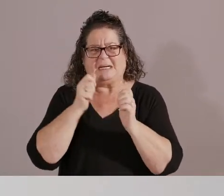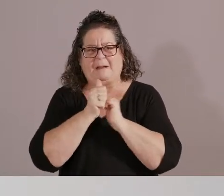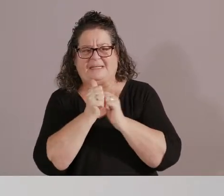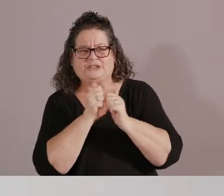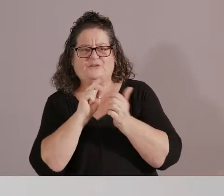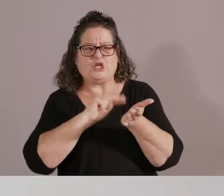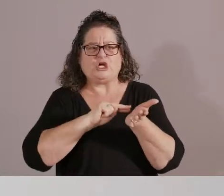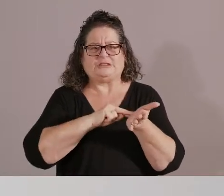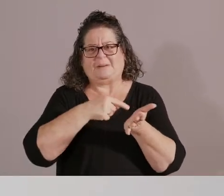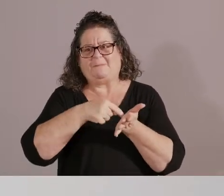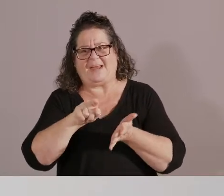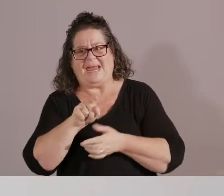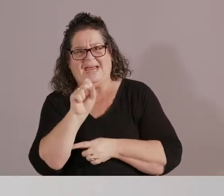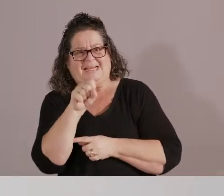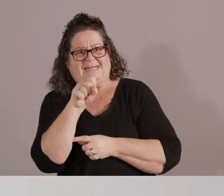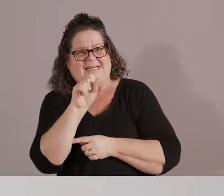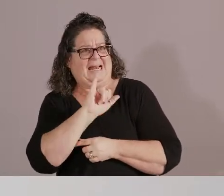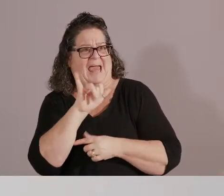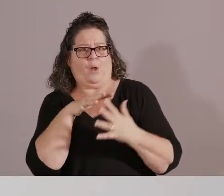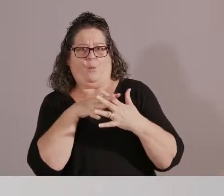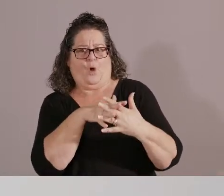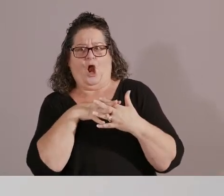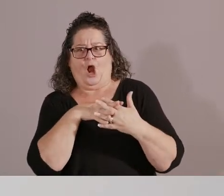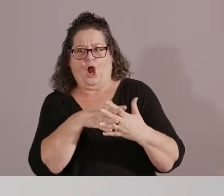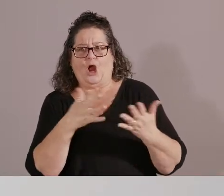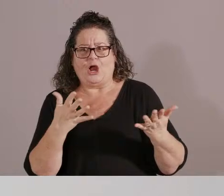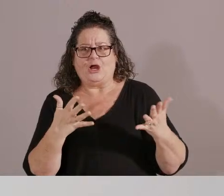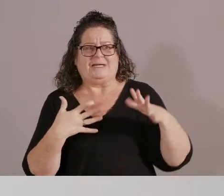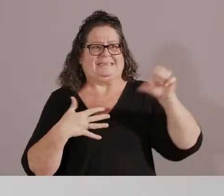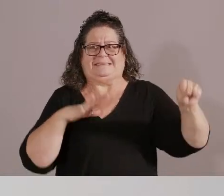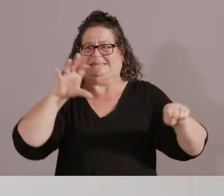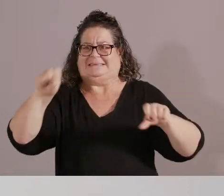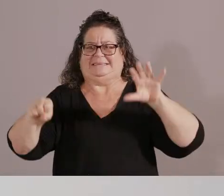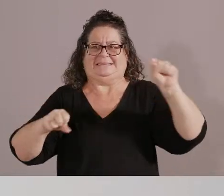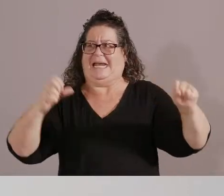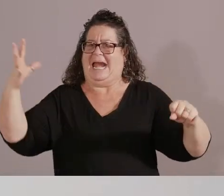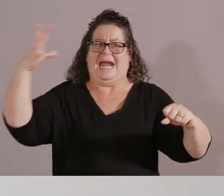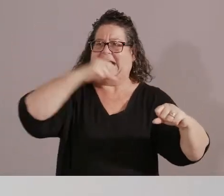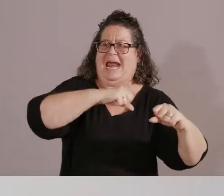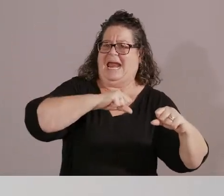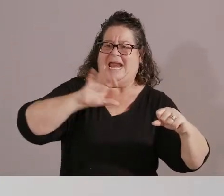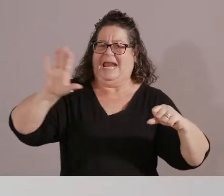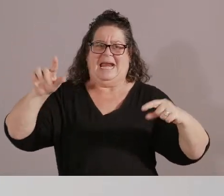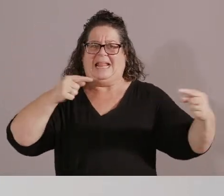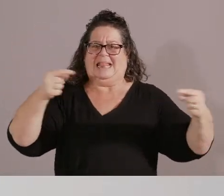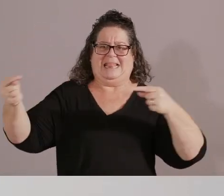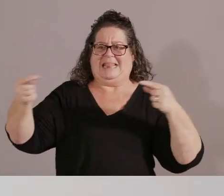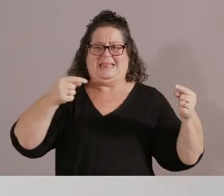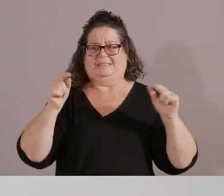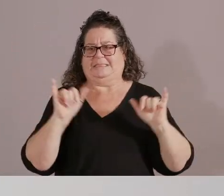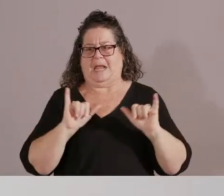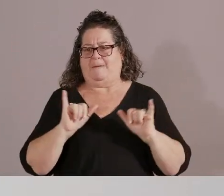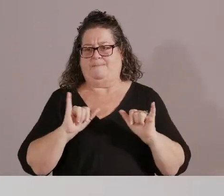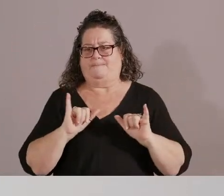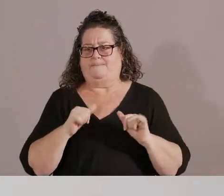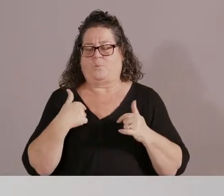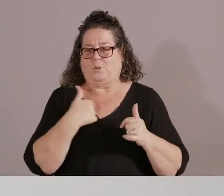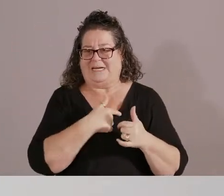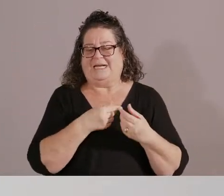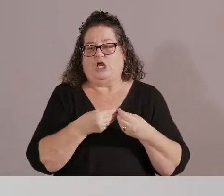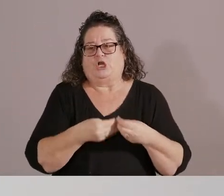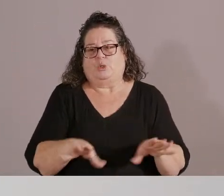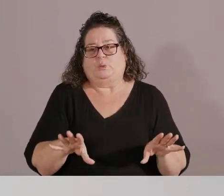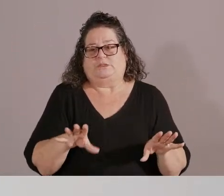war. We're hearing from some of our providers that they're losing nurses because the traveling nurses, like we're losing Arizona nurses